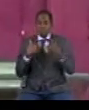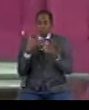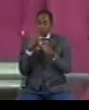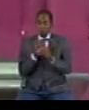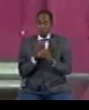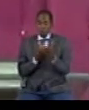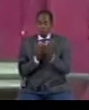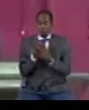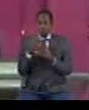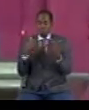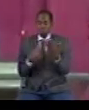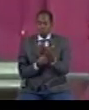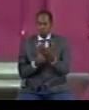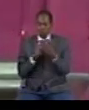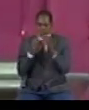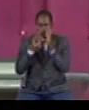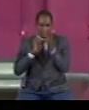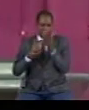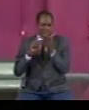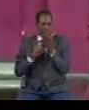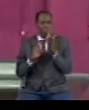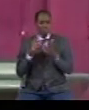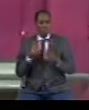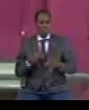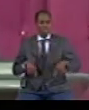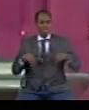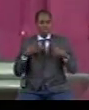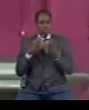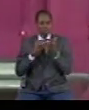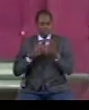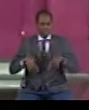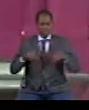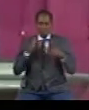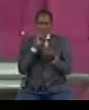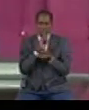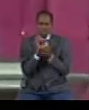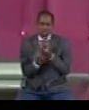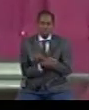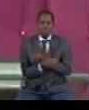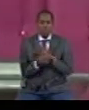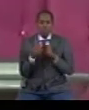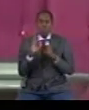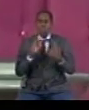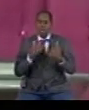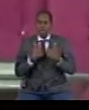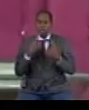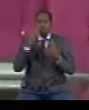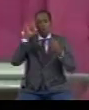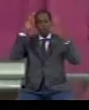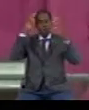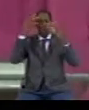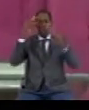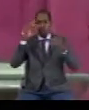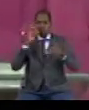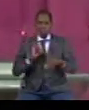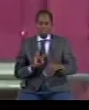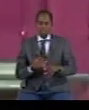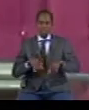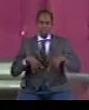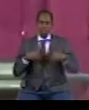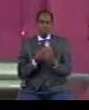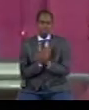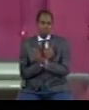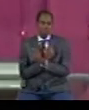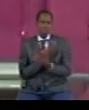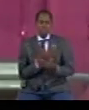check up your life. The evidence is that your life is changed, your life is transformed, there is hope of eternal life. You like the things of God and